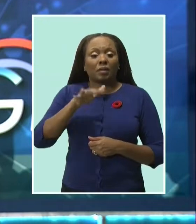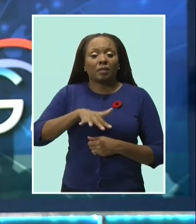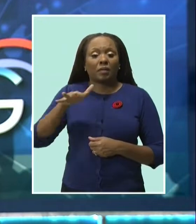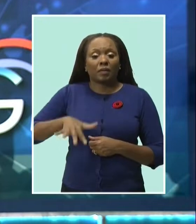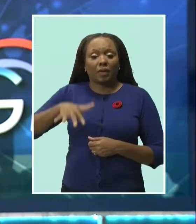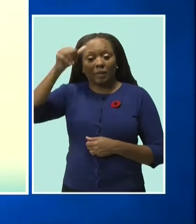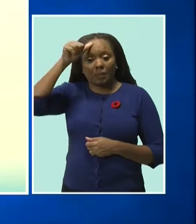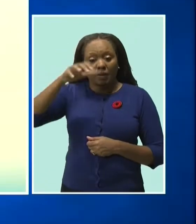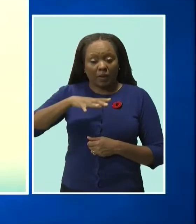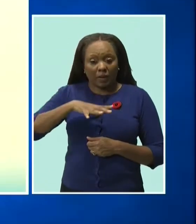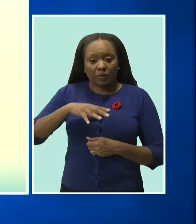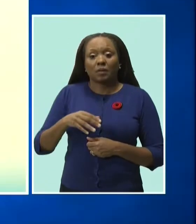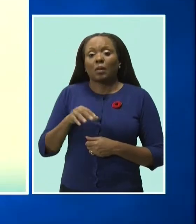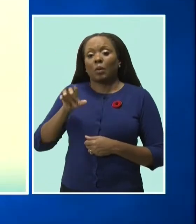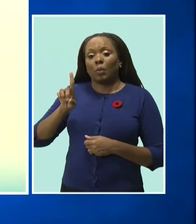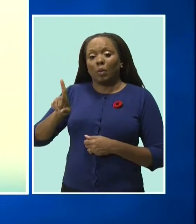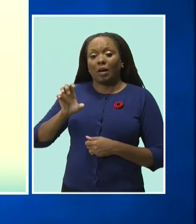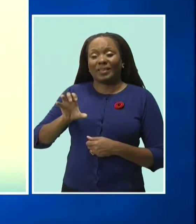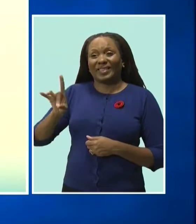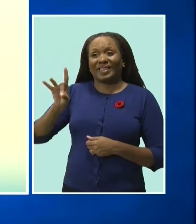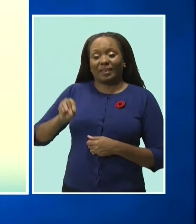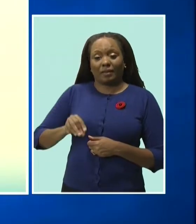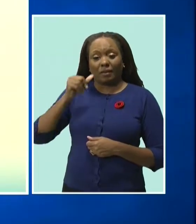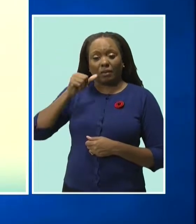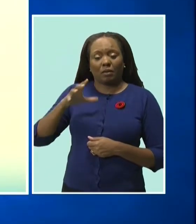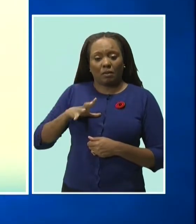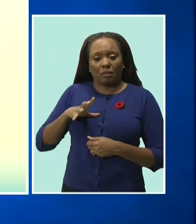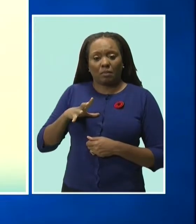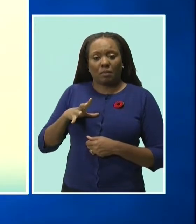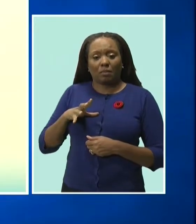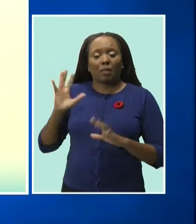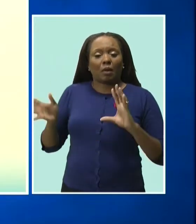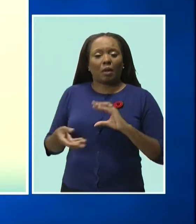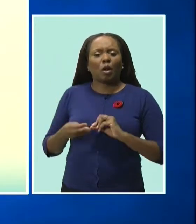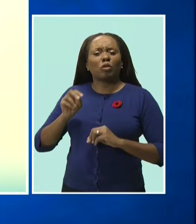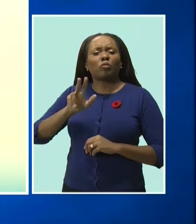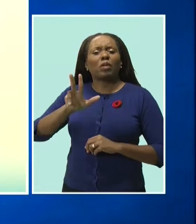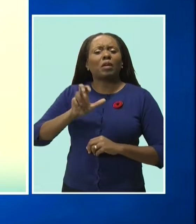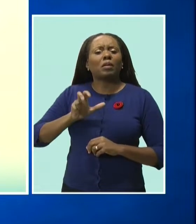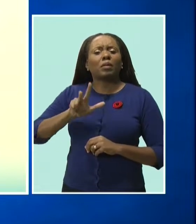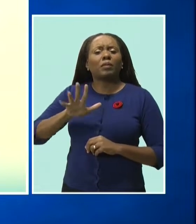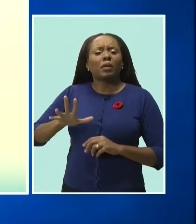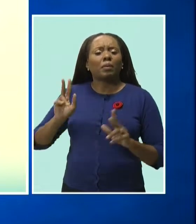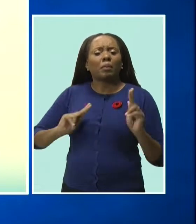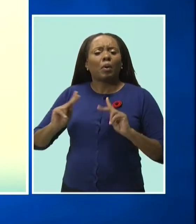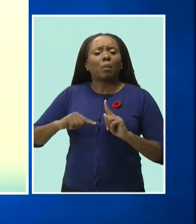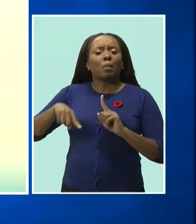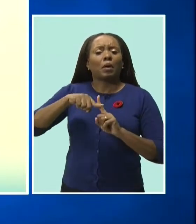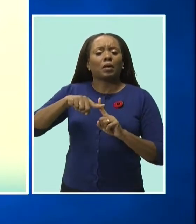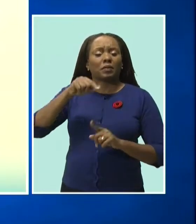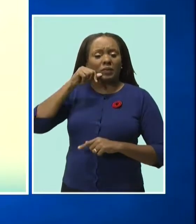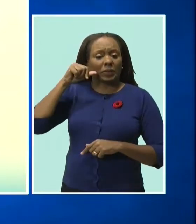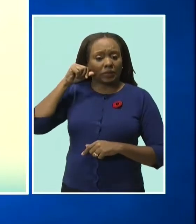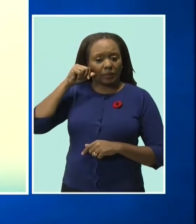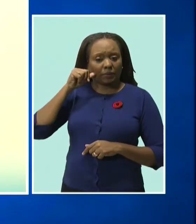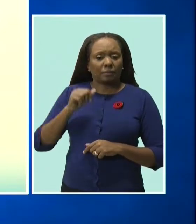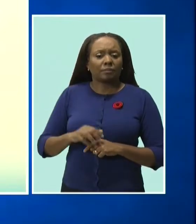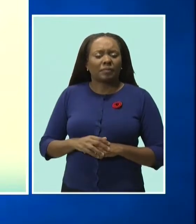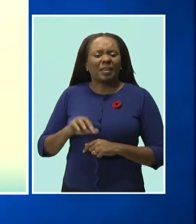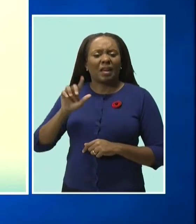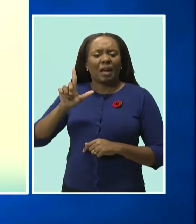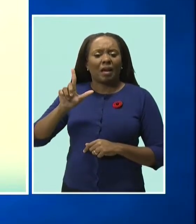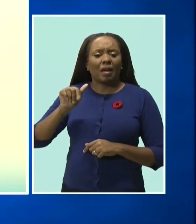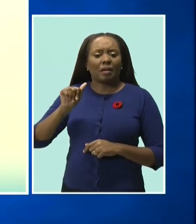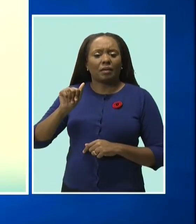the total of 335 people who've been identified as COVID-19 positive yesterday by the Besto